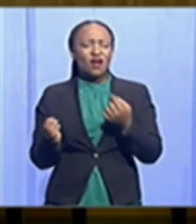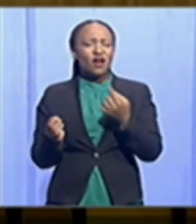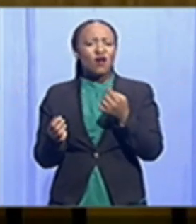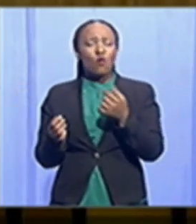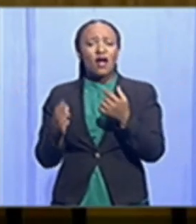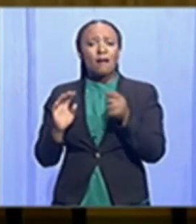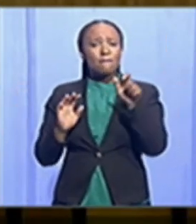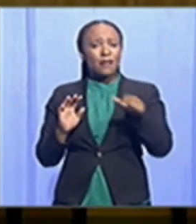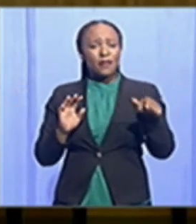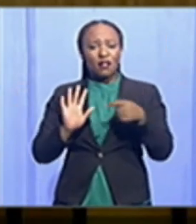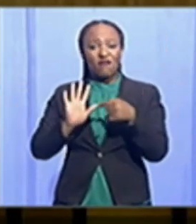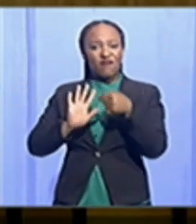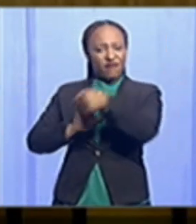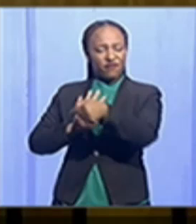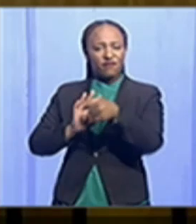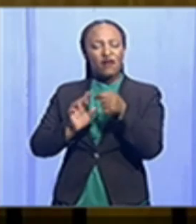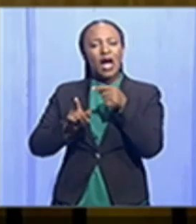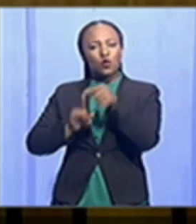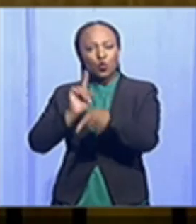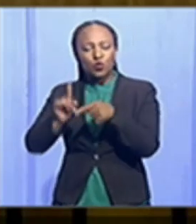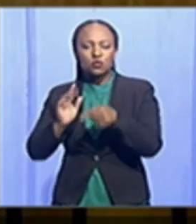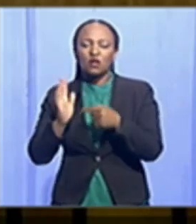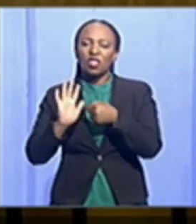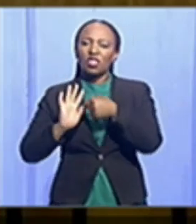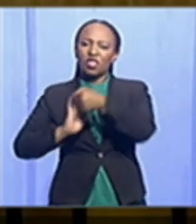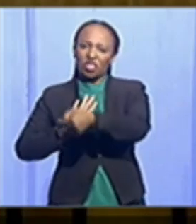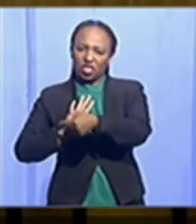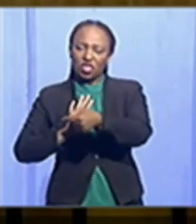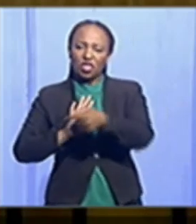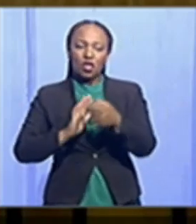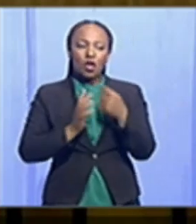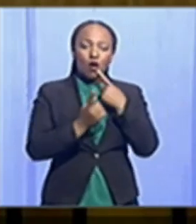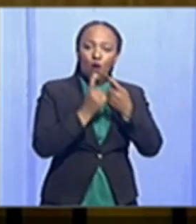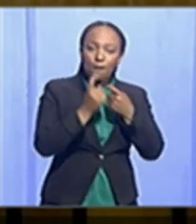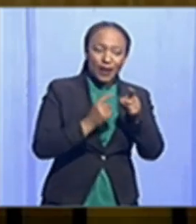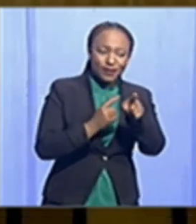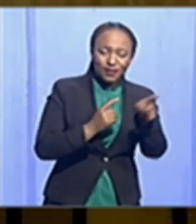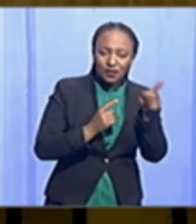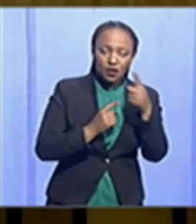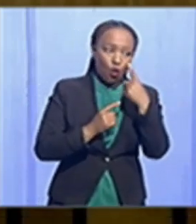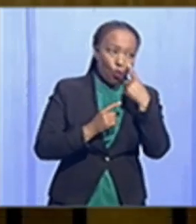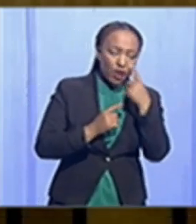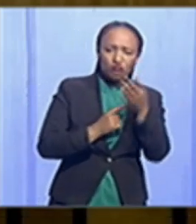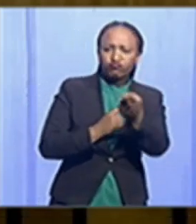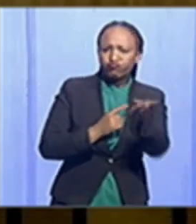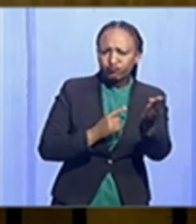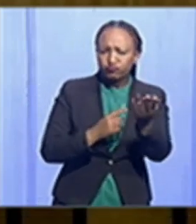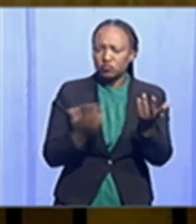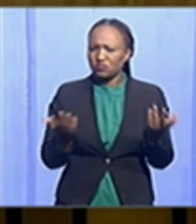me. There are the complainants, there are the witnesses.